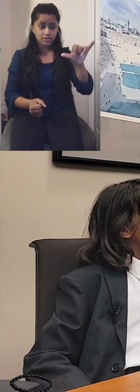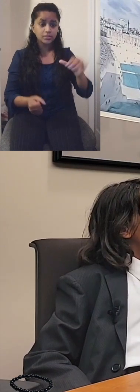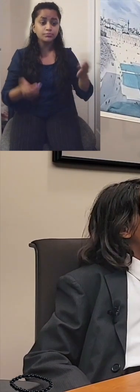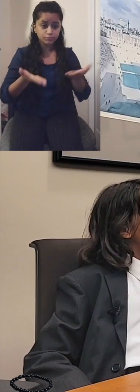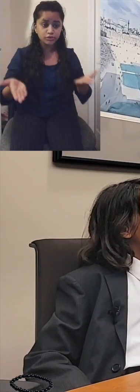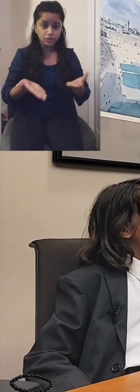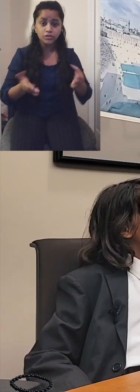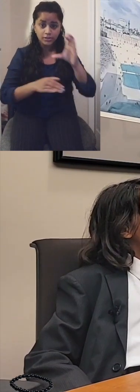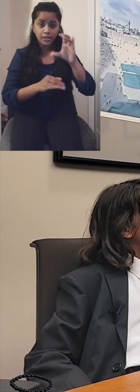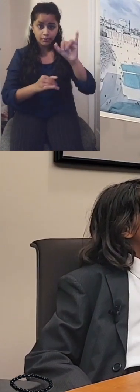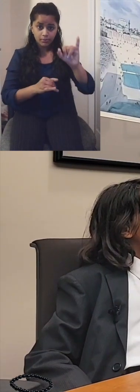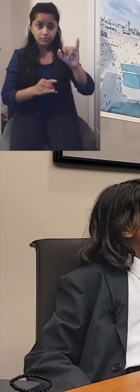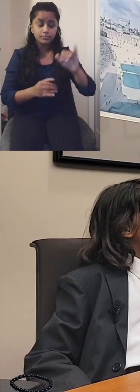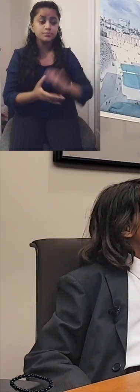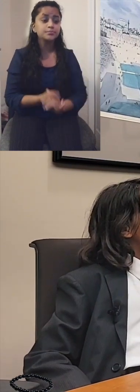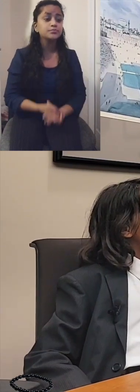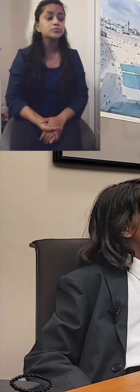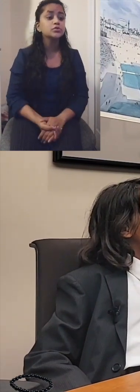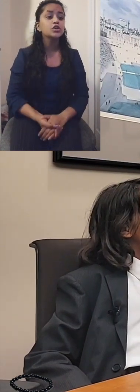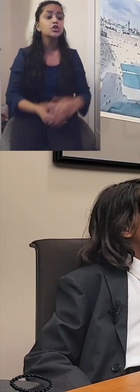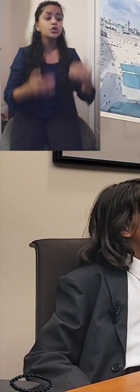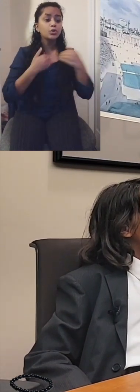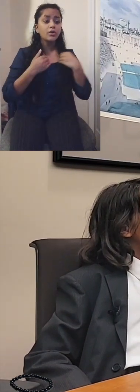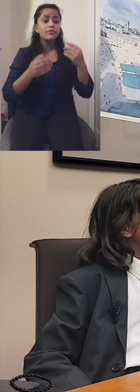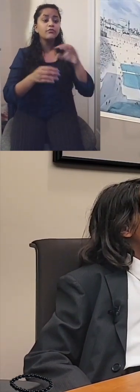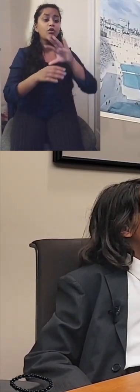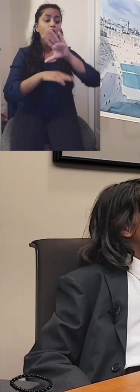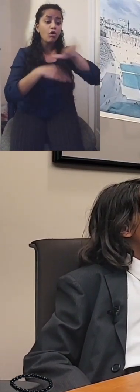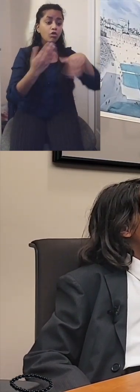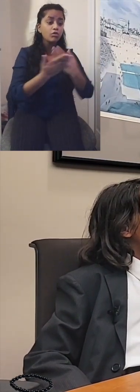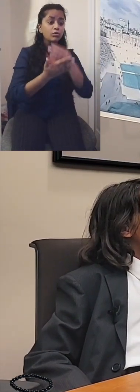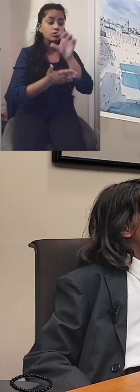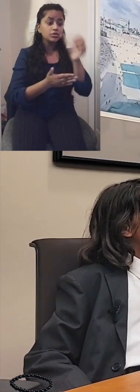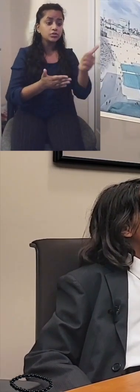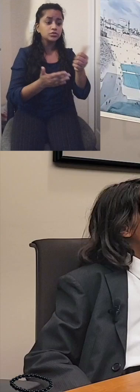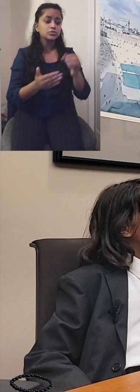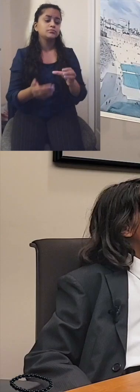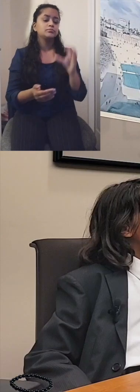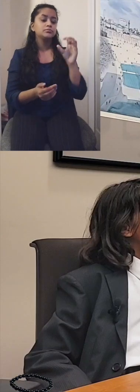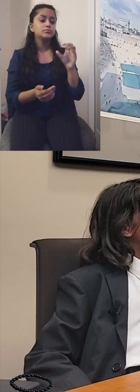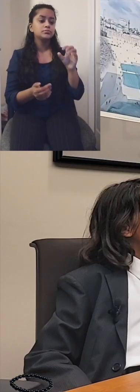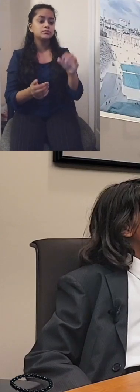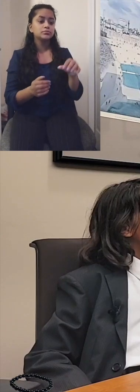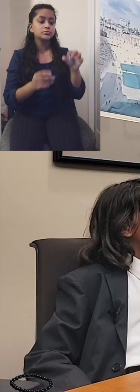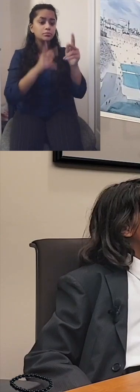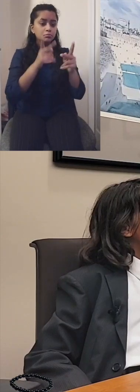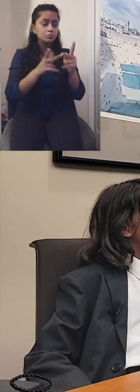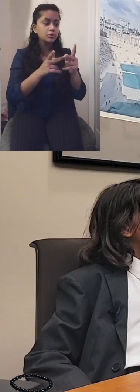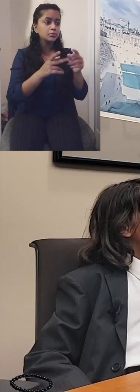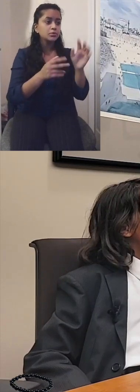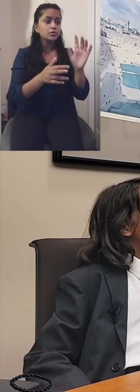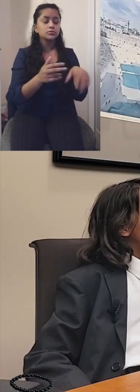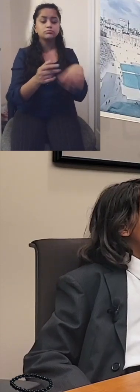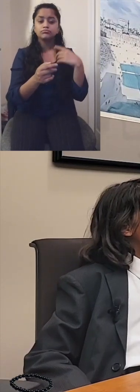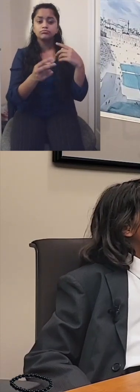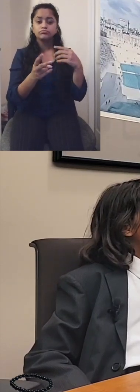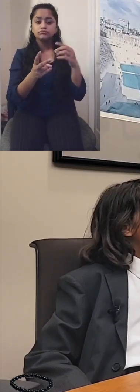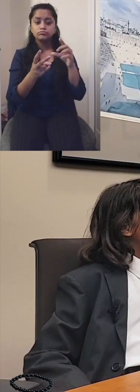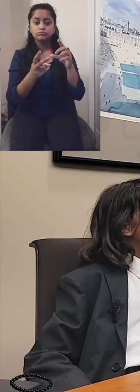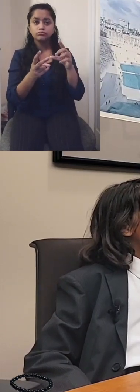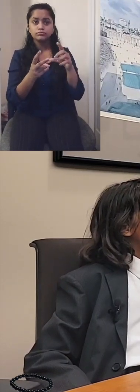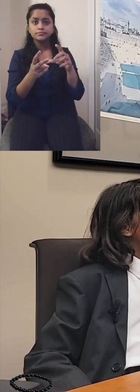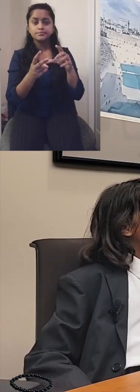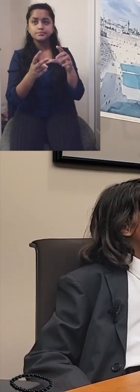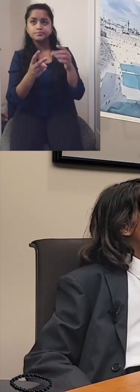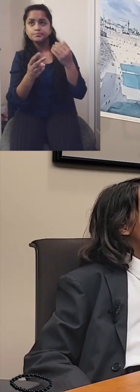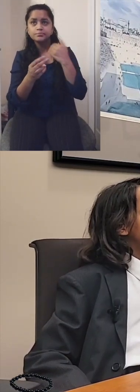all of the parliamentarians, and all of those people are of course elected by the people. So when you get to be, I guess